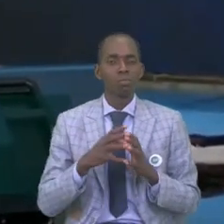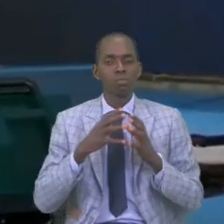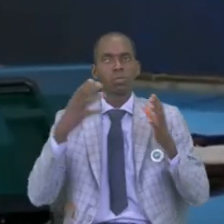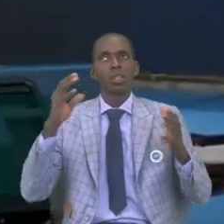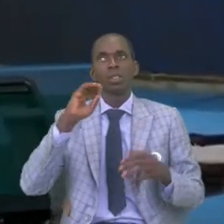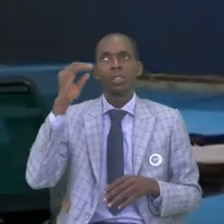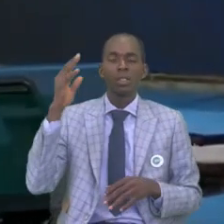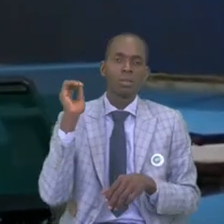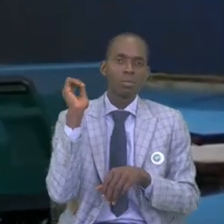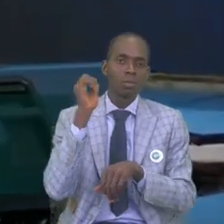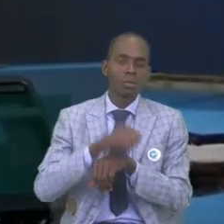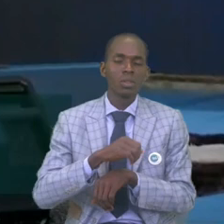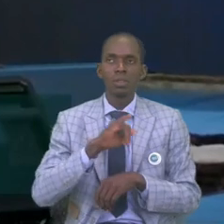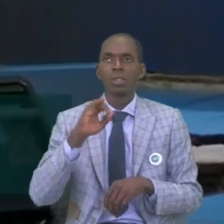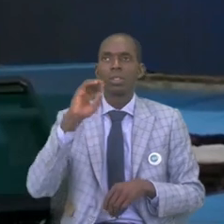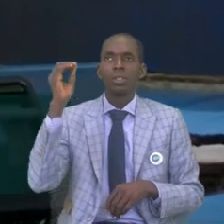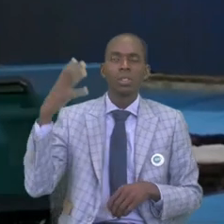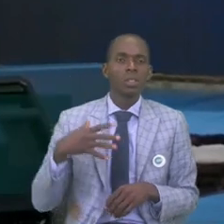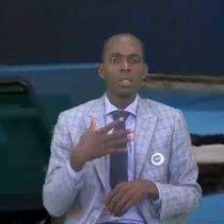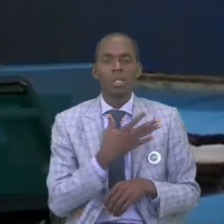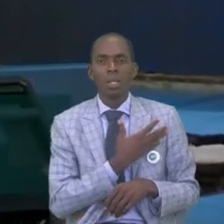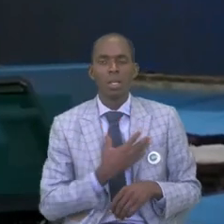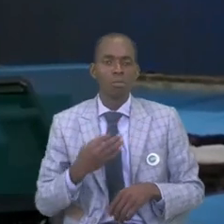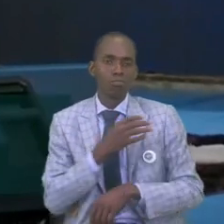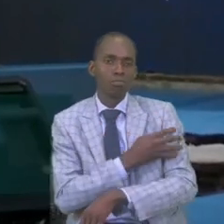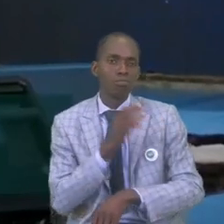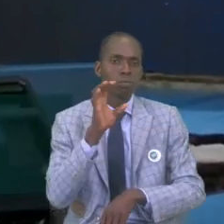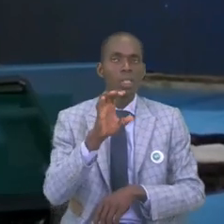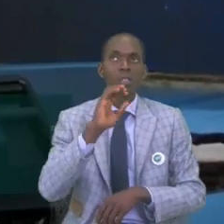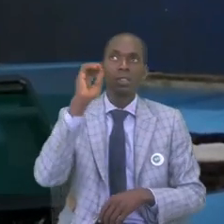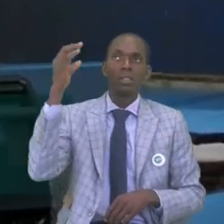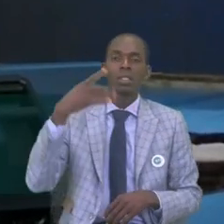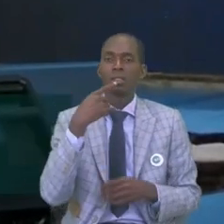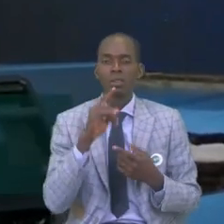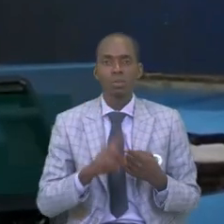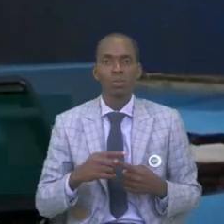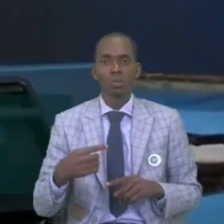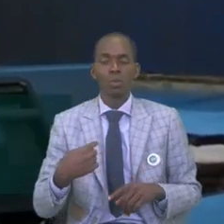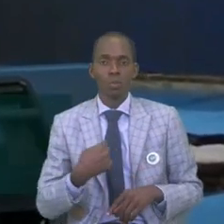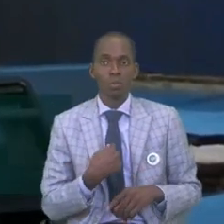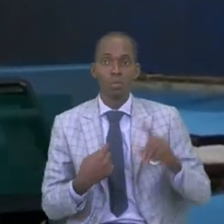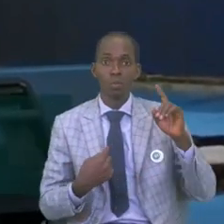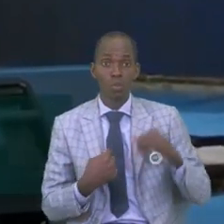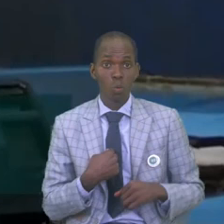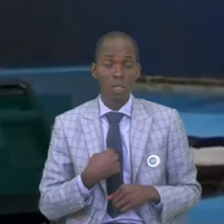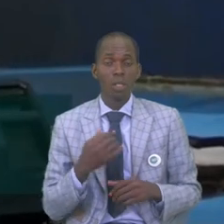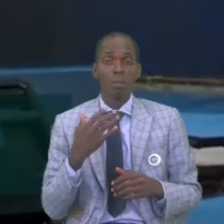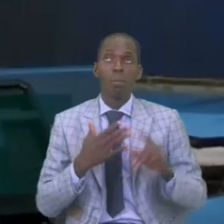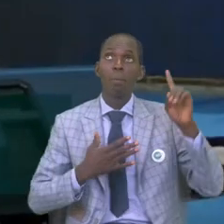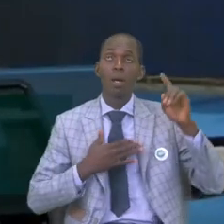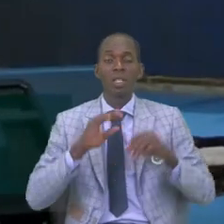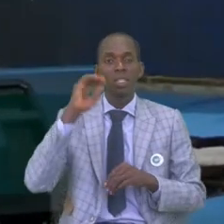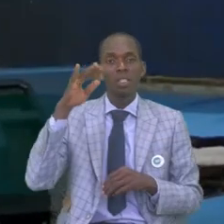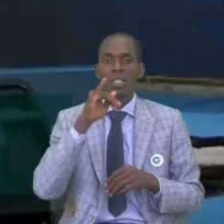and enabling grace, energizing grace. He says to me that my grace is sufficient for thee, for